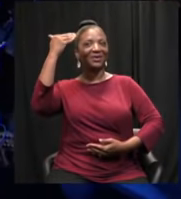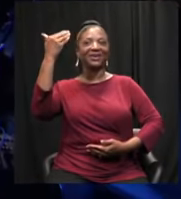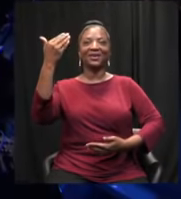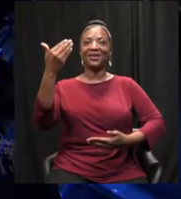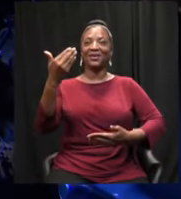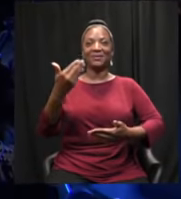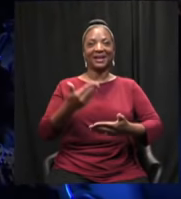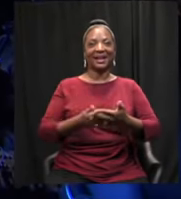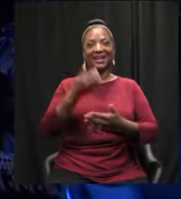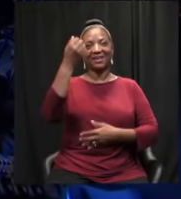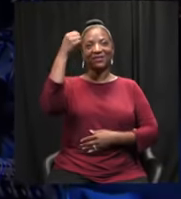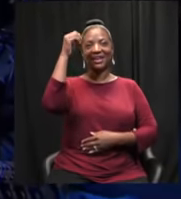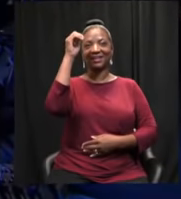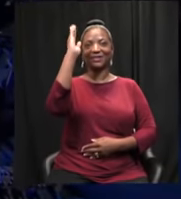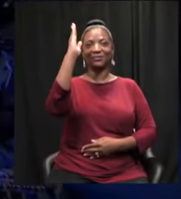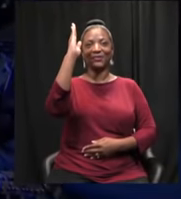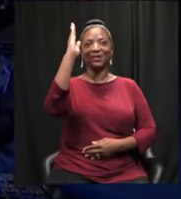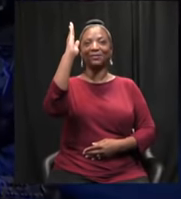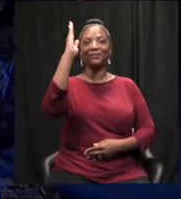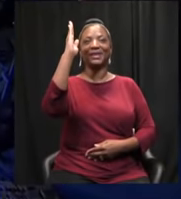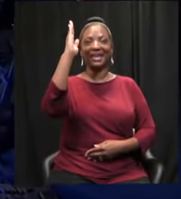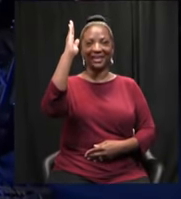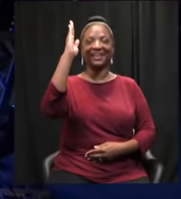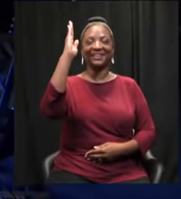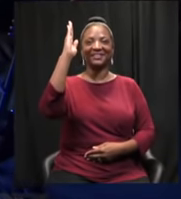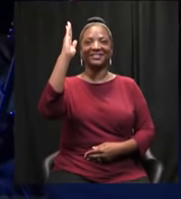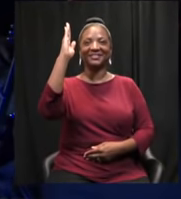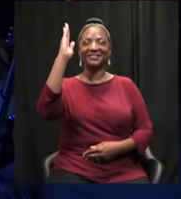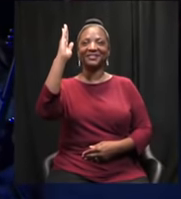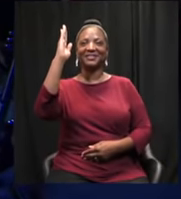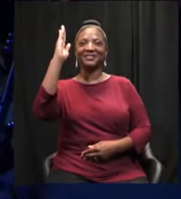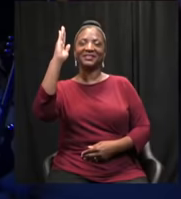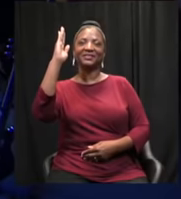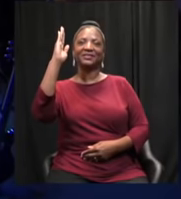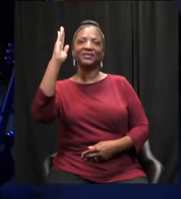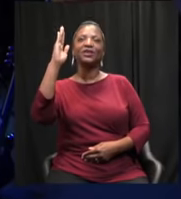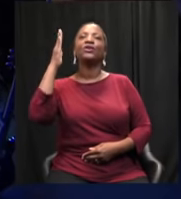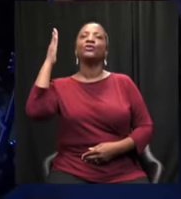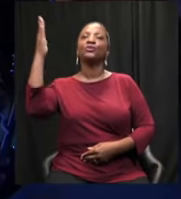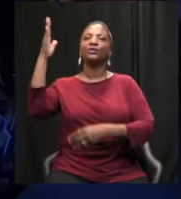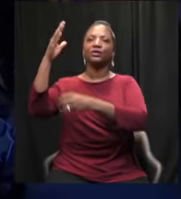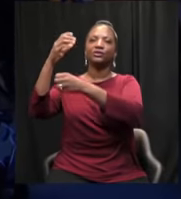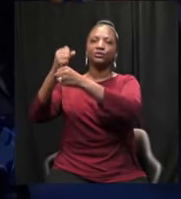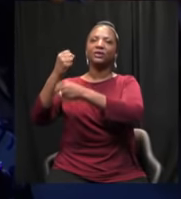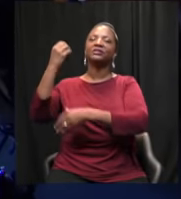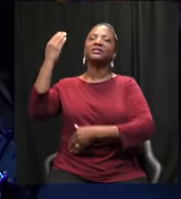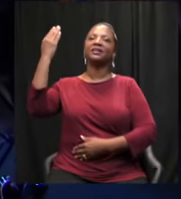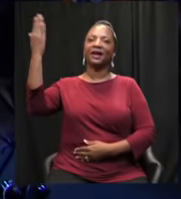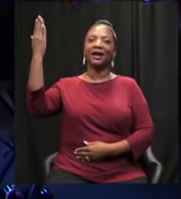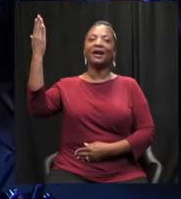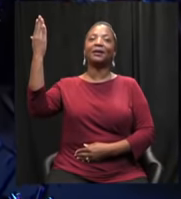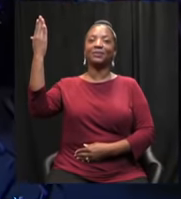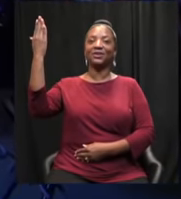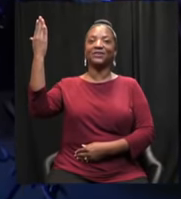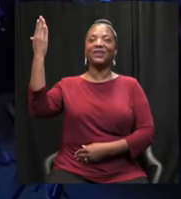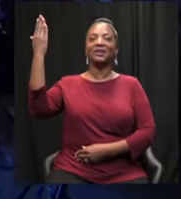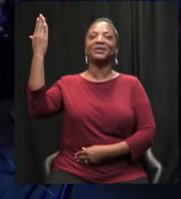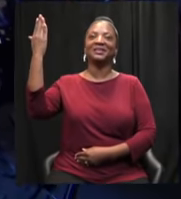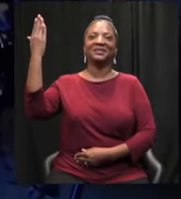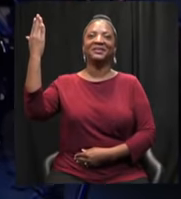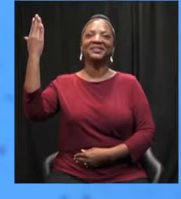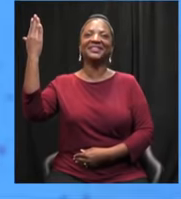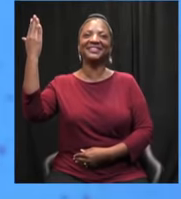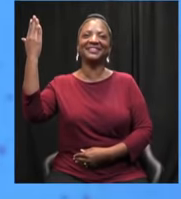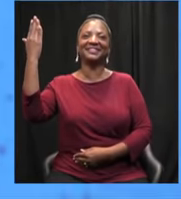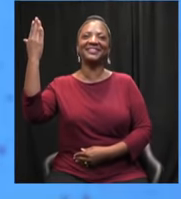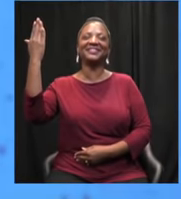Son of God. He is the Son of God. And I want you to know you can trust him, friend. That you're not trusting someone that